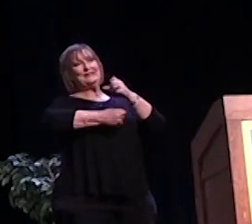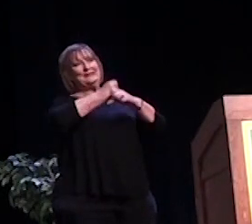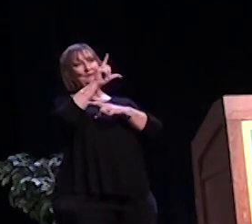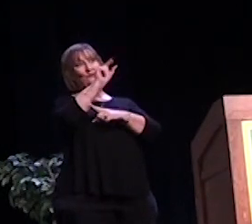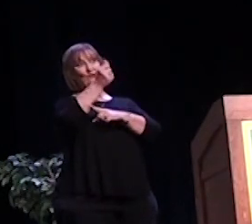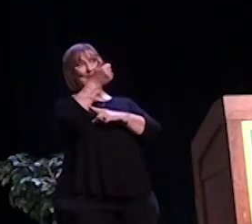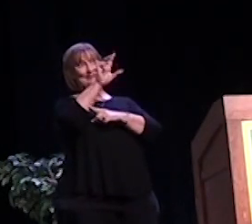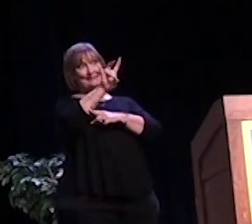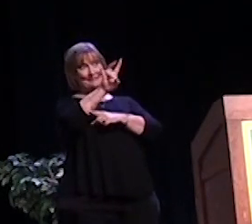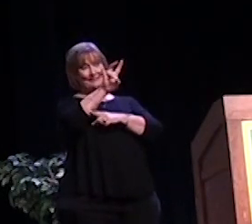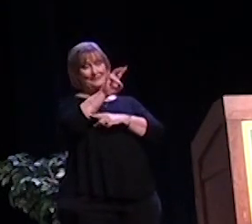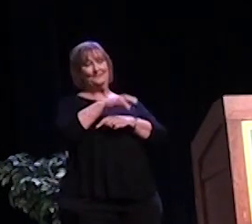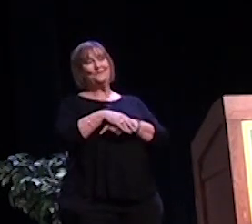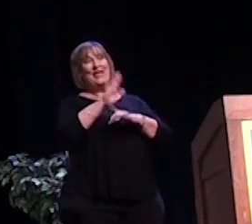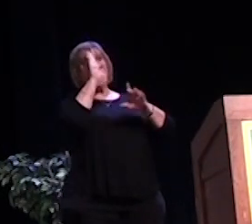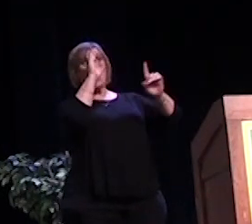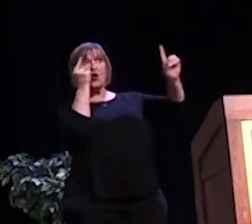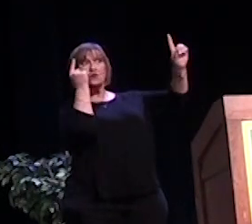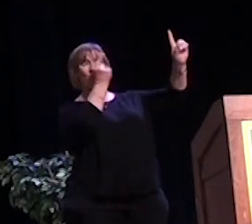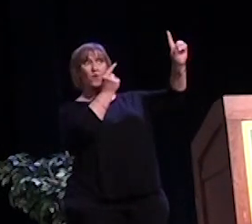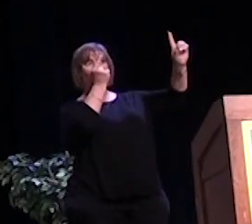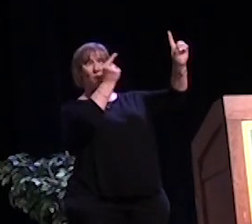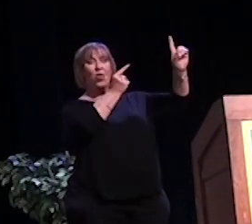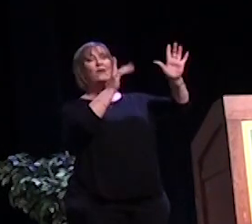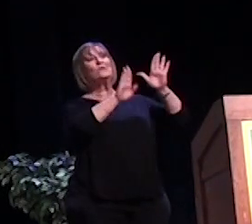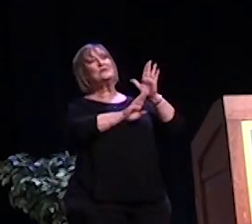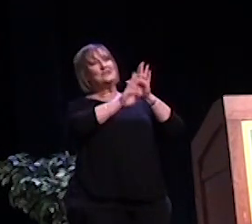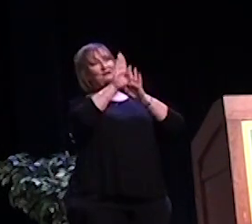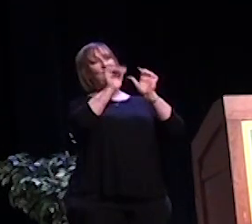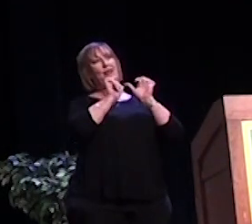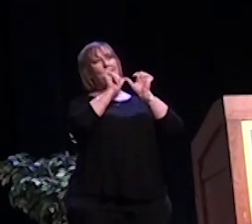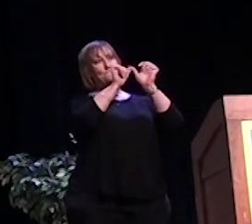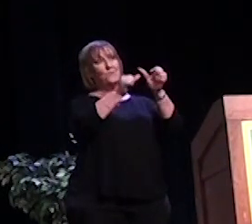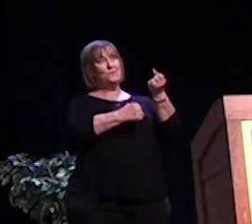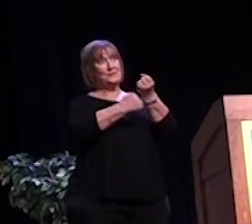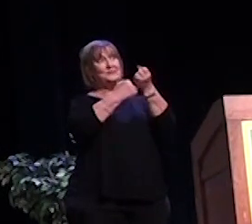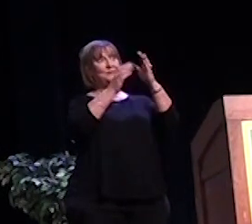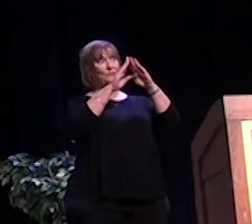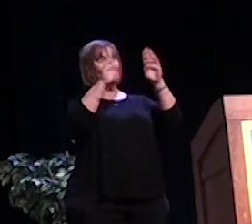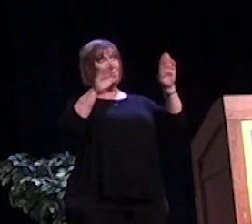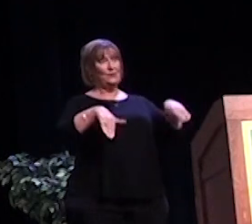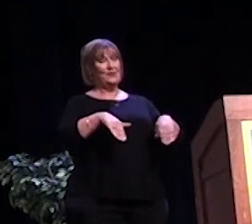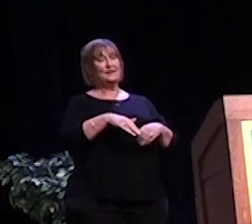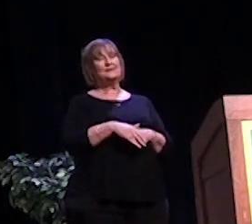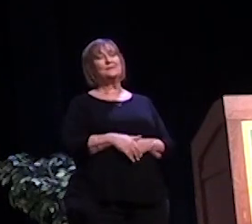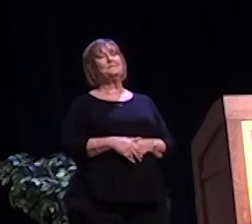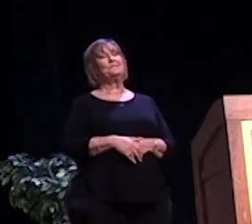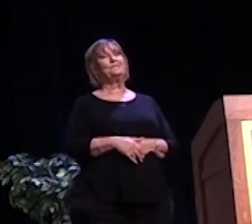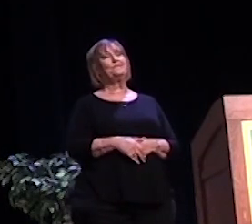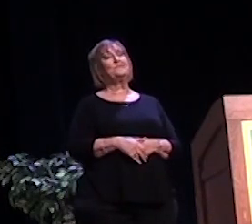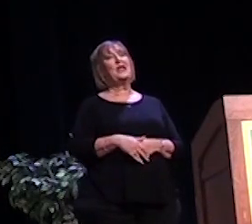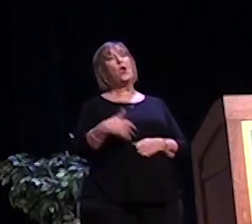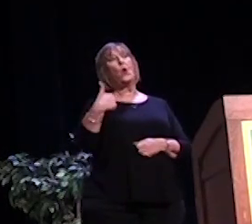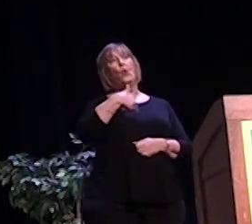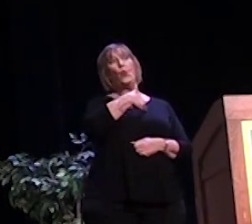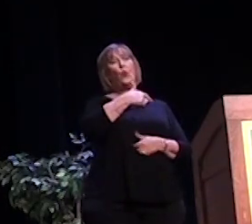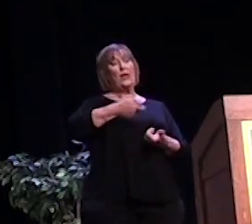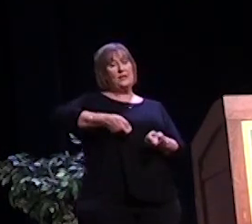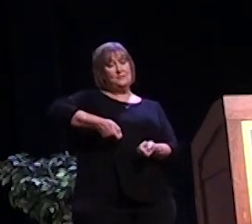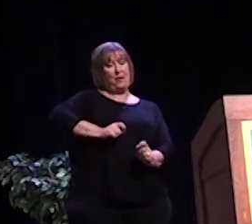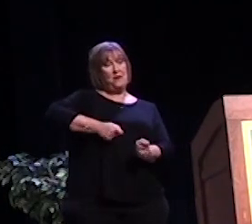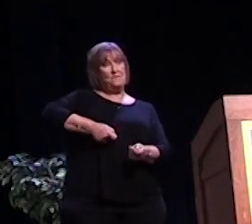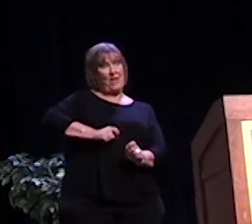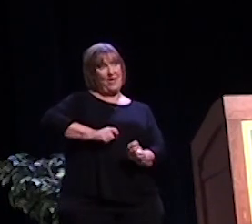sole goal of developing the permanent supportive housing development. So we didn't break ground until May